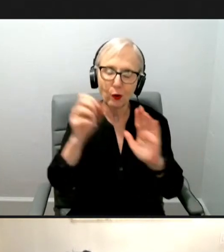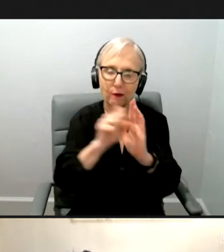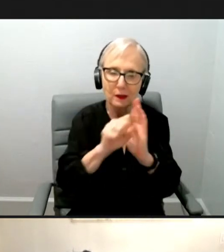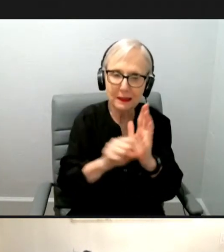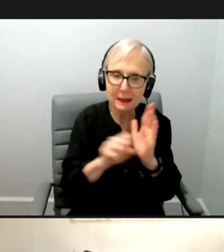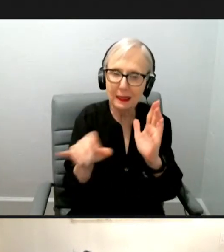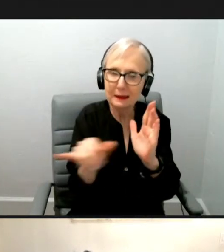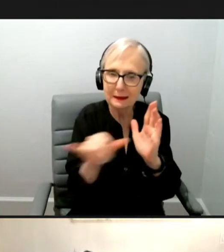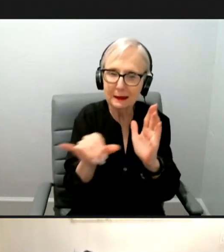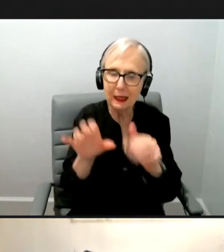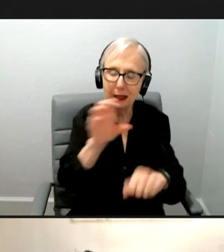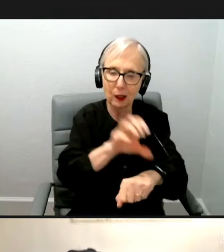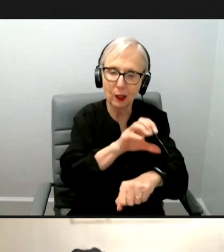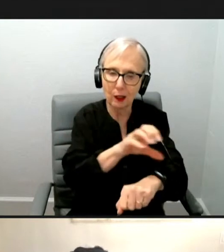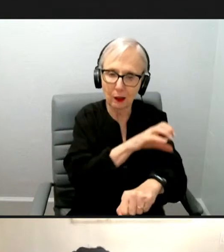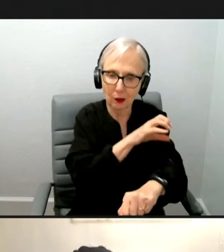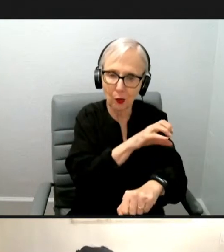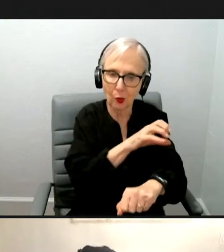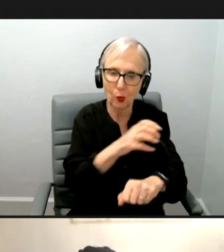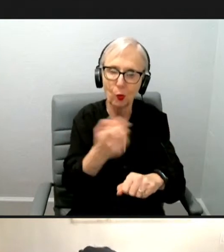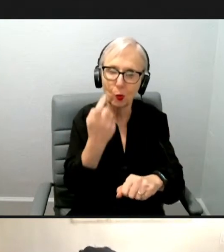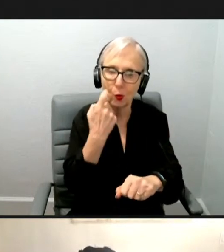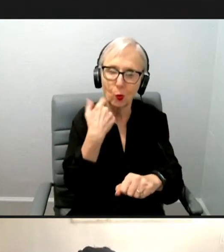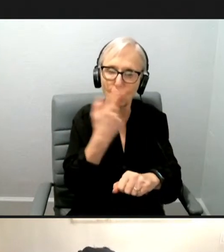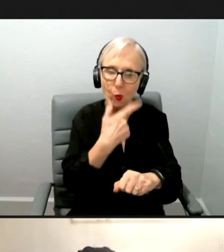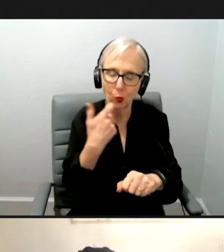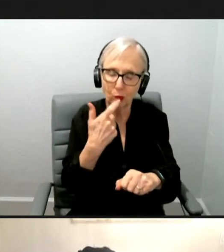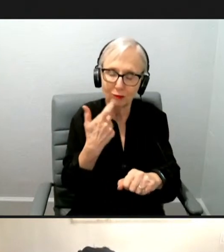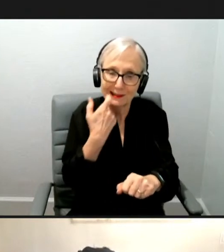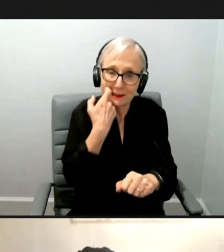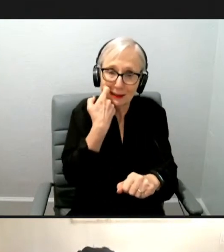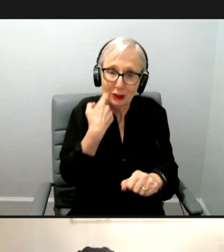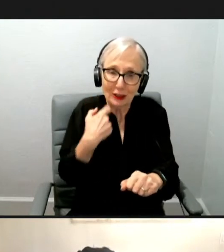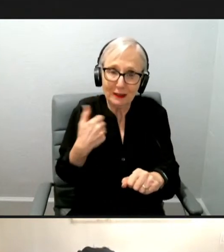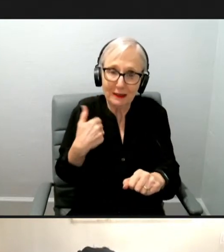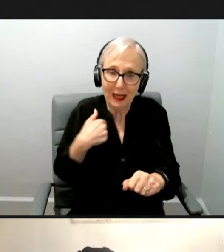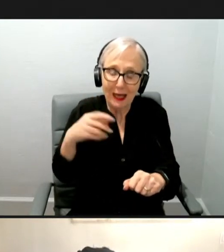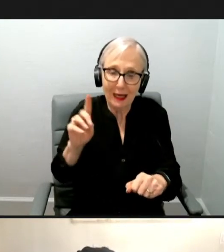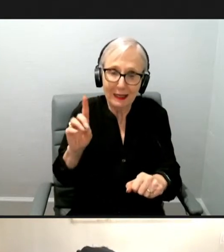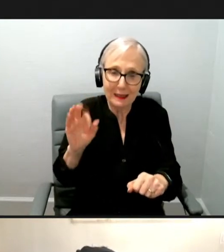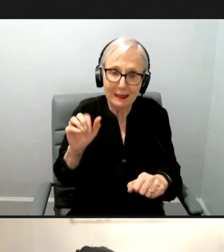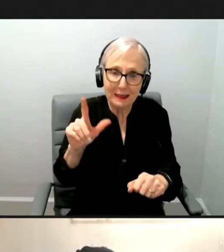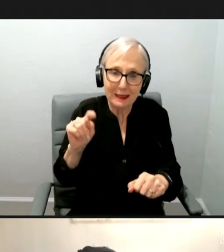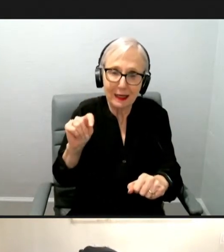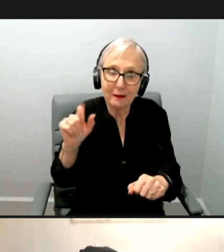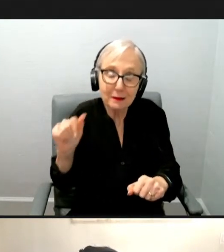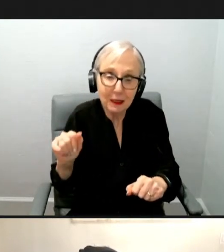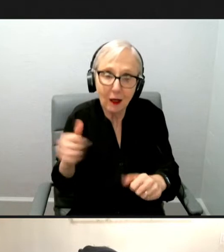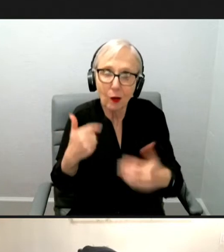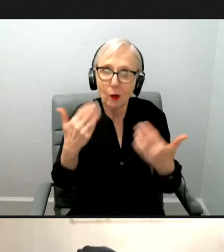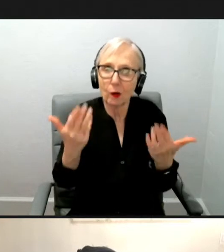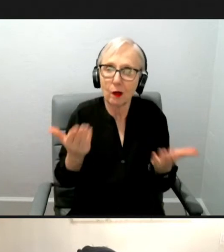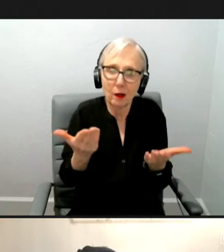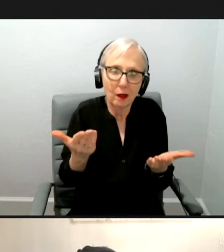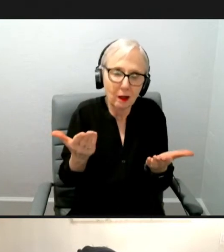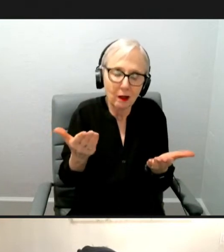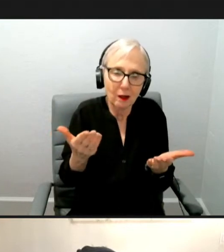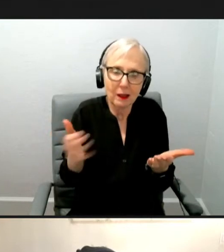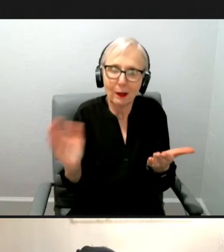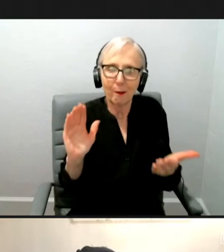Colorado, who are just coming off of a large wave, might be in a different position than a state like Florida, who's coming off of